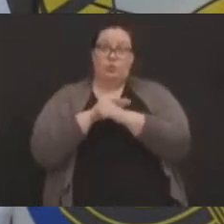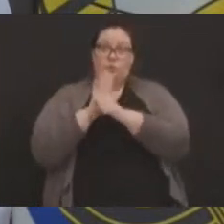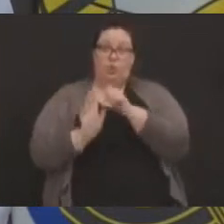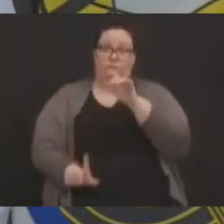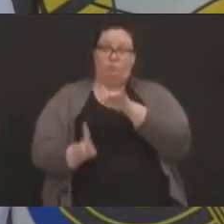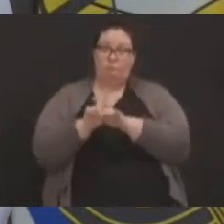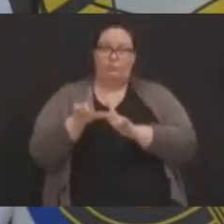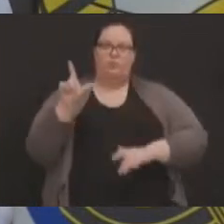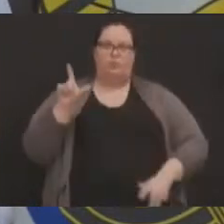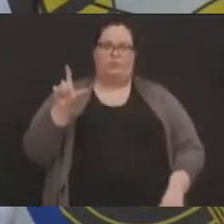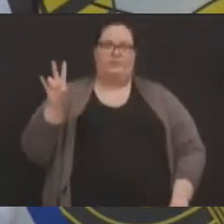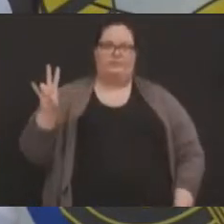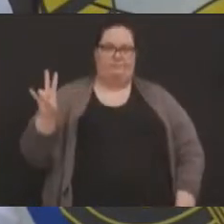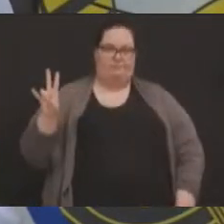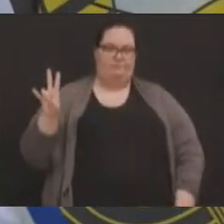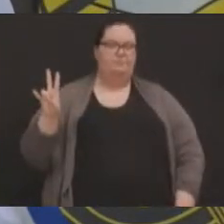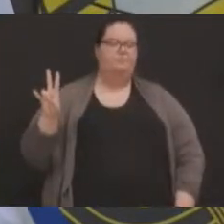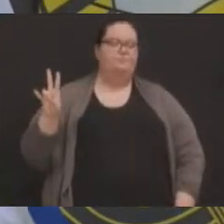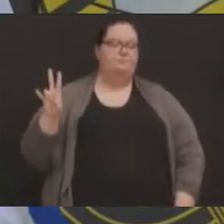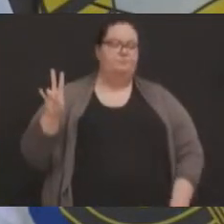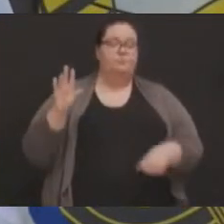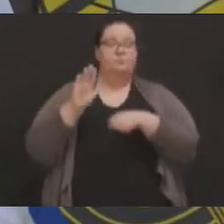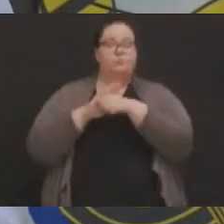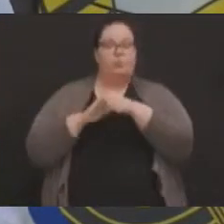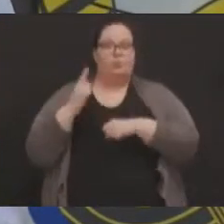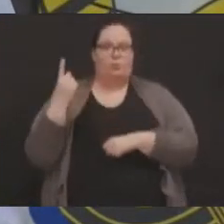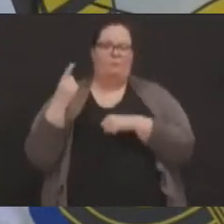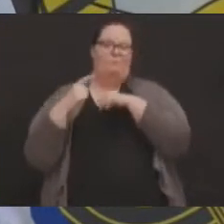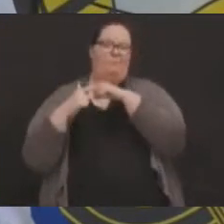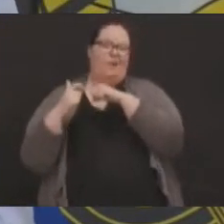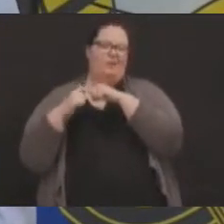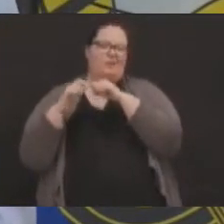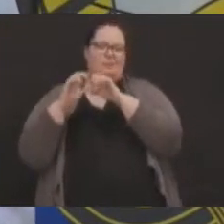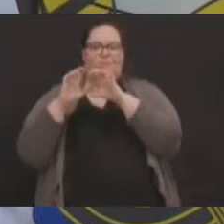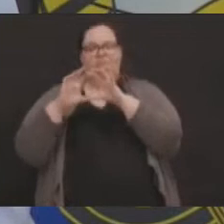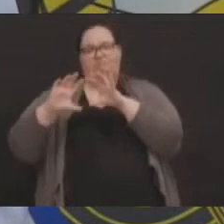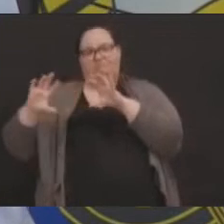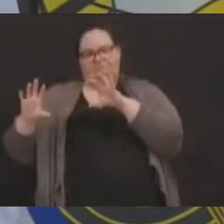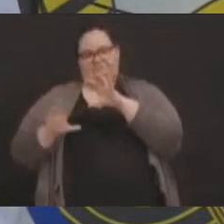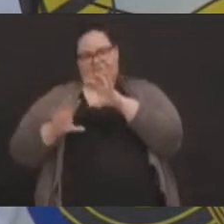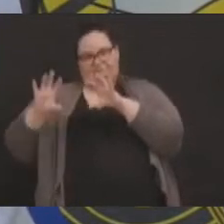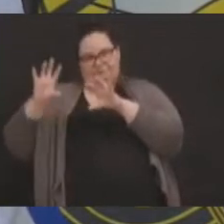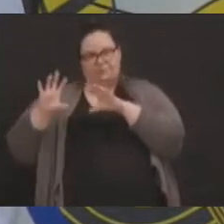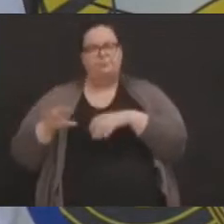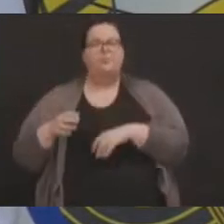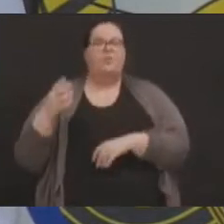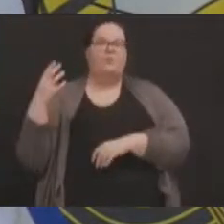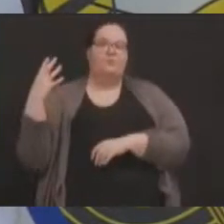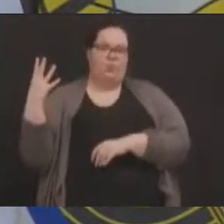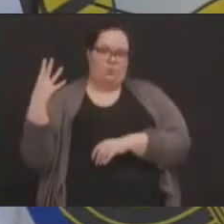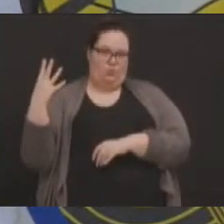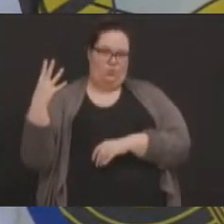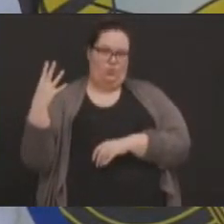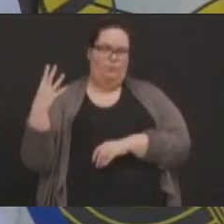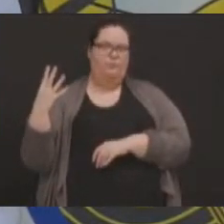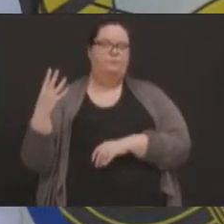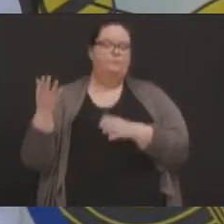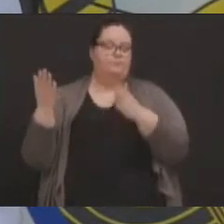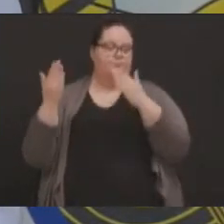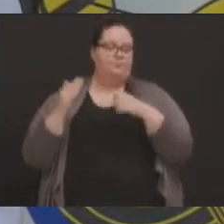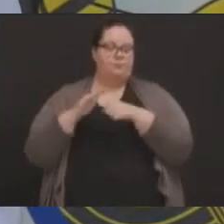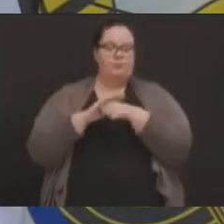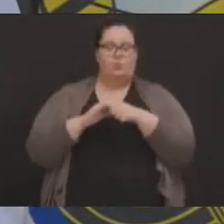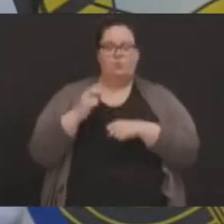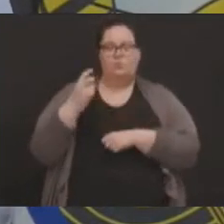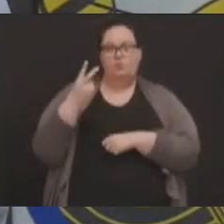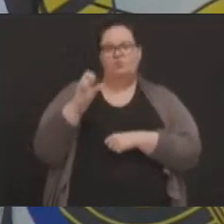cases. In Zone 2, which is St. John, Kings, and Charlotte counties, there is 1 new case. In Zone 3, which is Fredericton and the St.